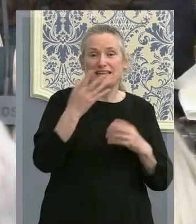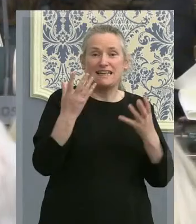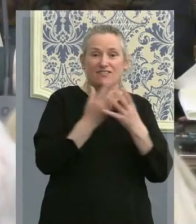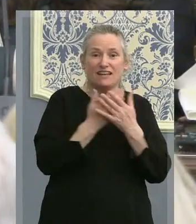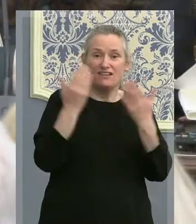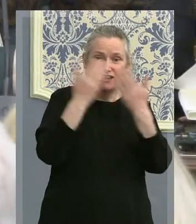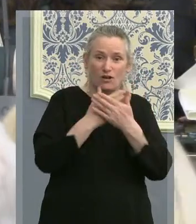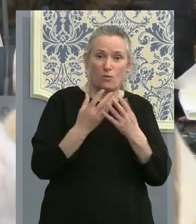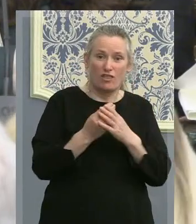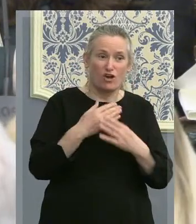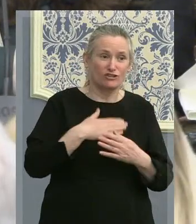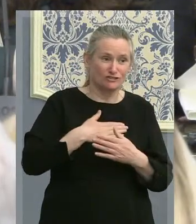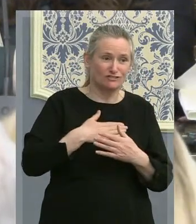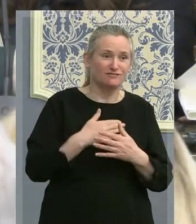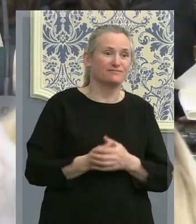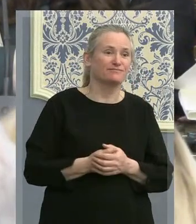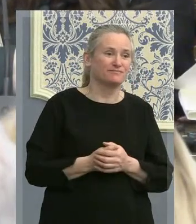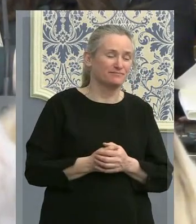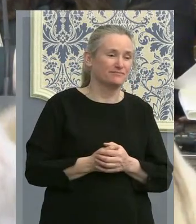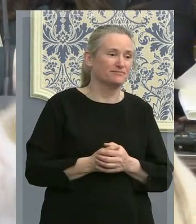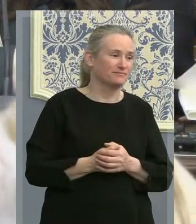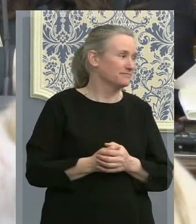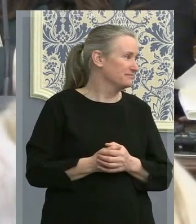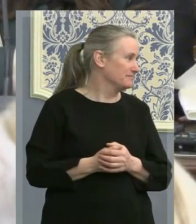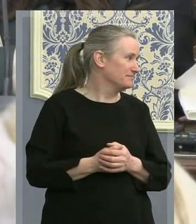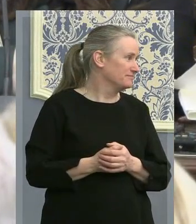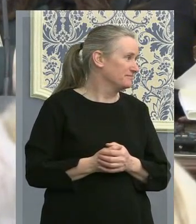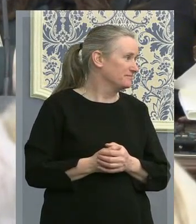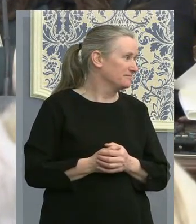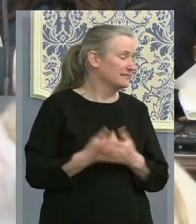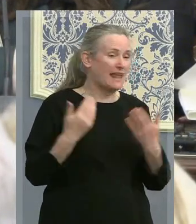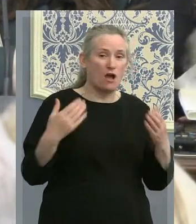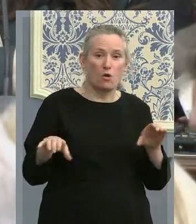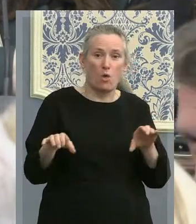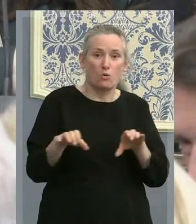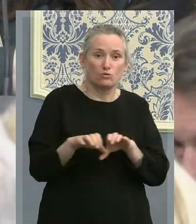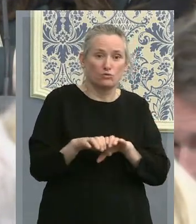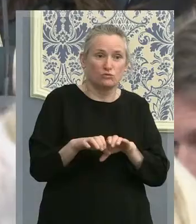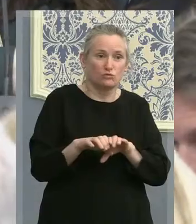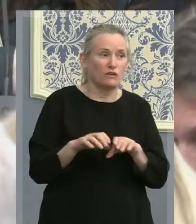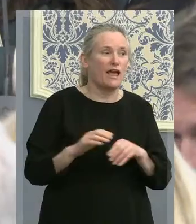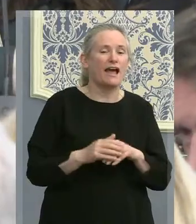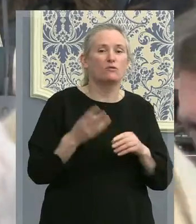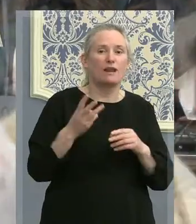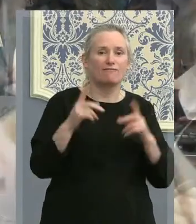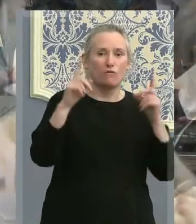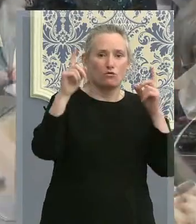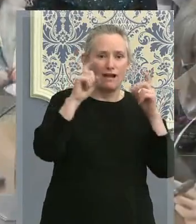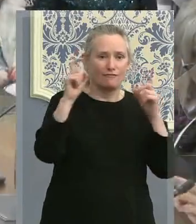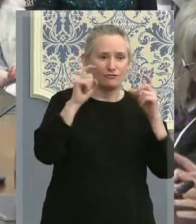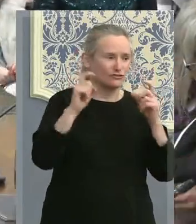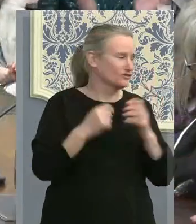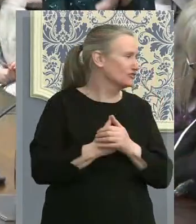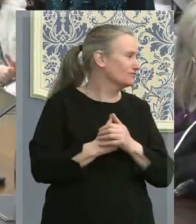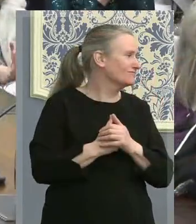And so we'll call the meeting closed now, and we'll have photographs and then dinner.